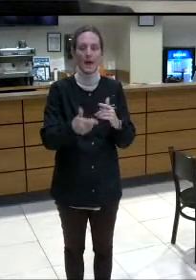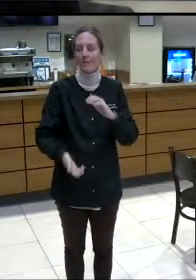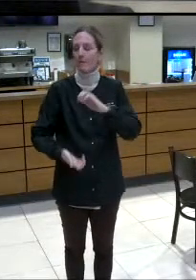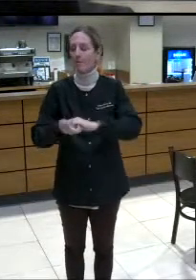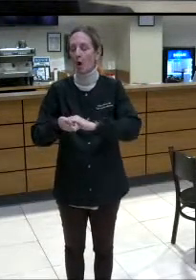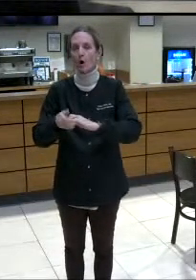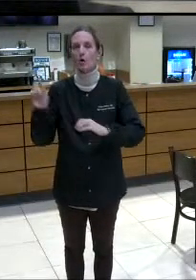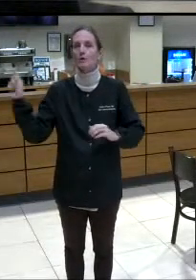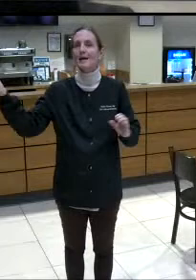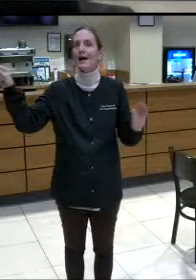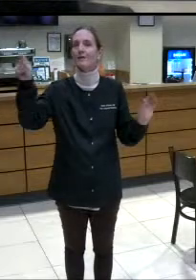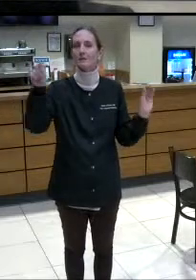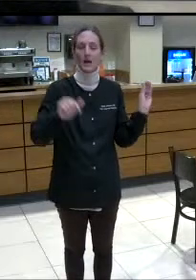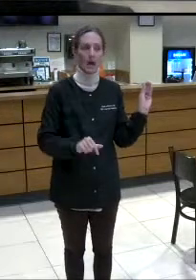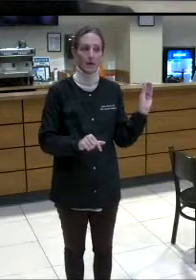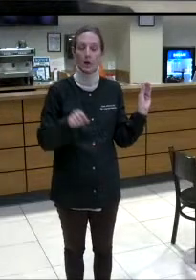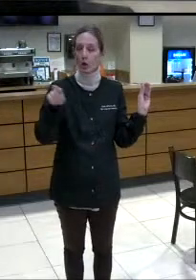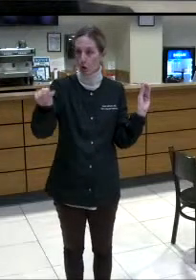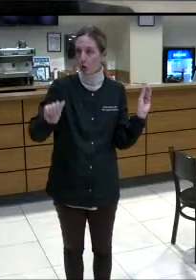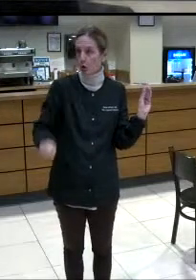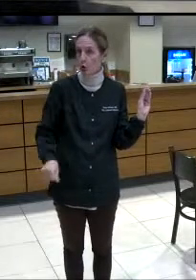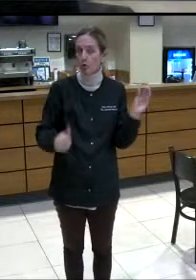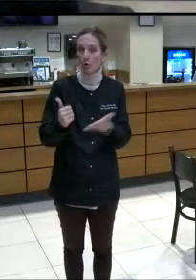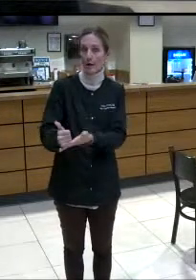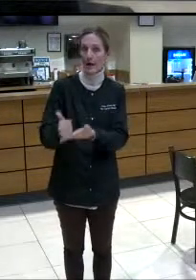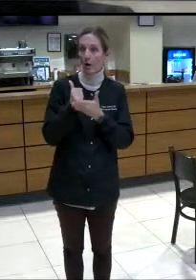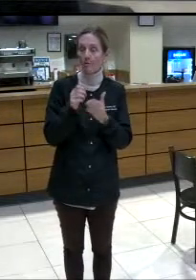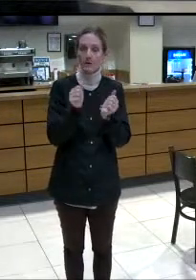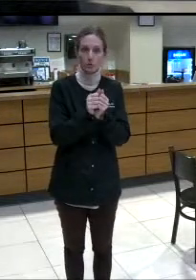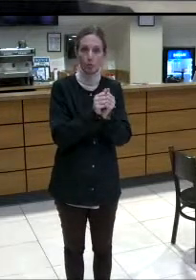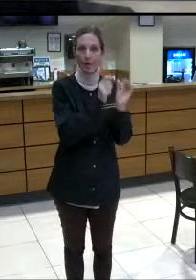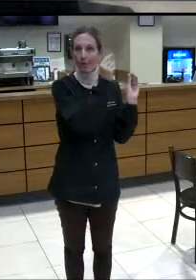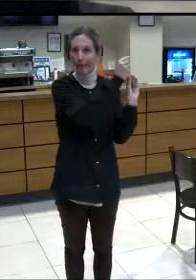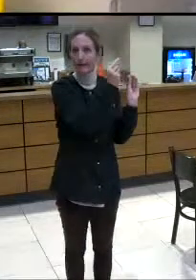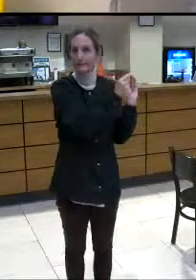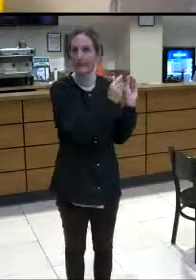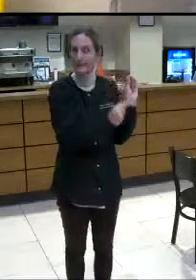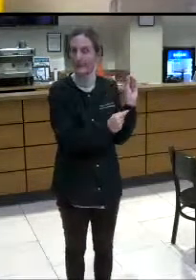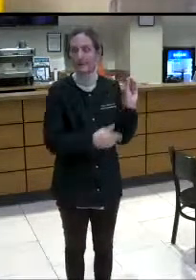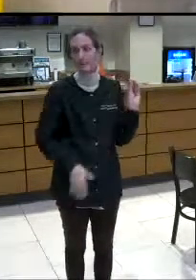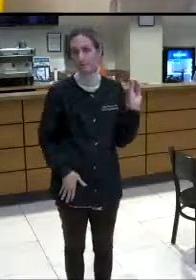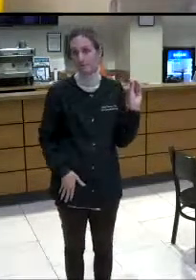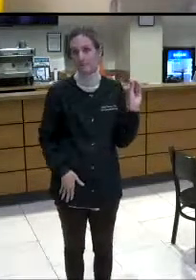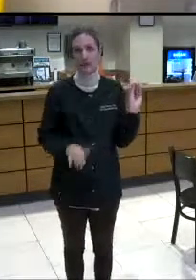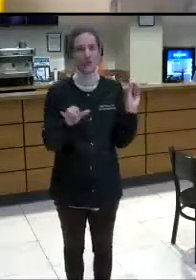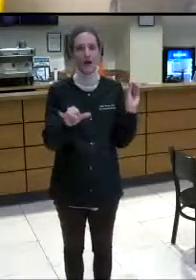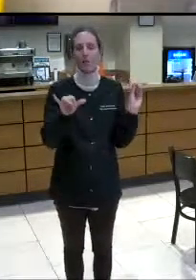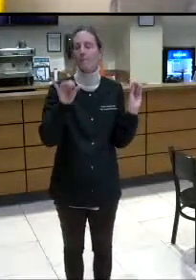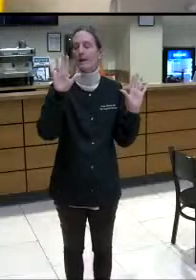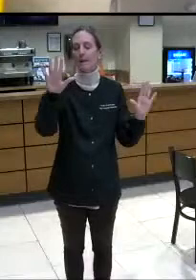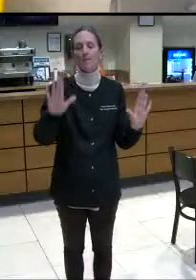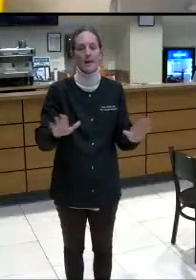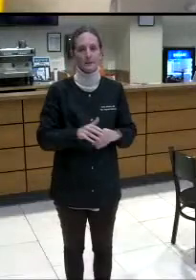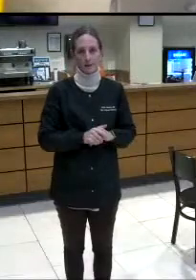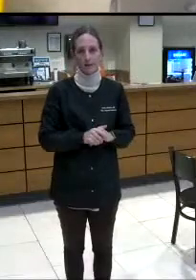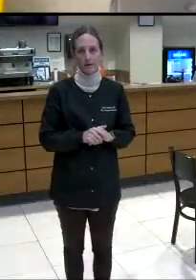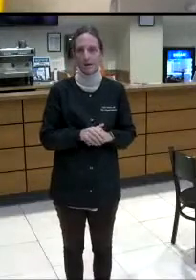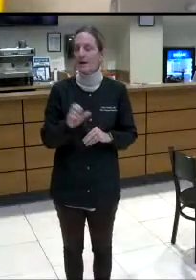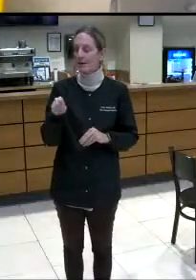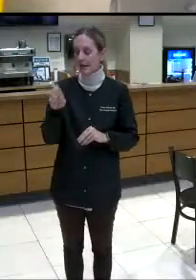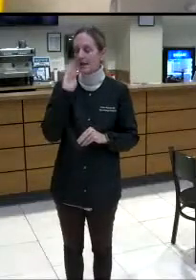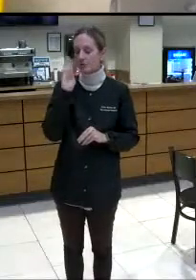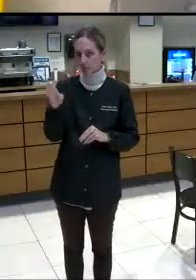some expectations that you can meet to help us get there. That would be amazing. Yes, and we will cover some of that